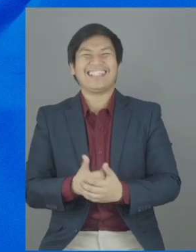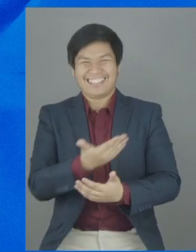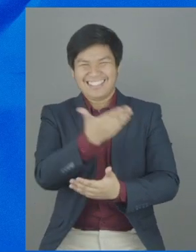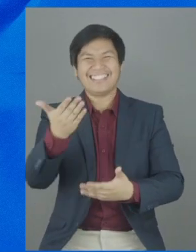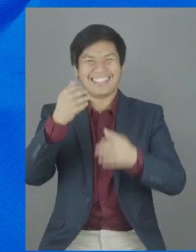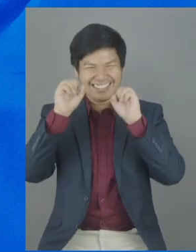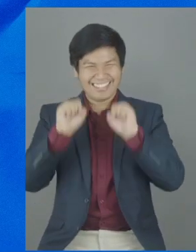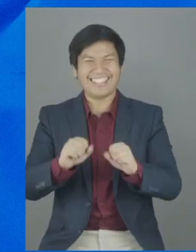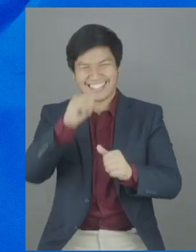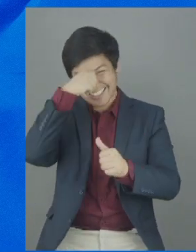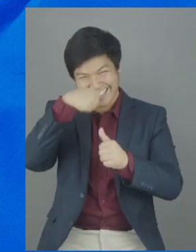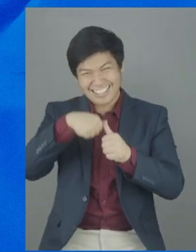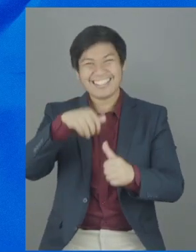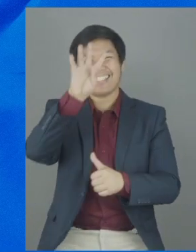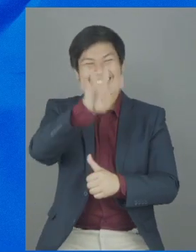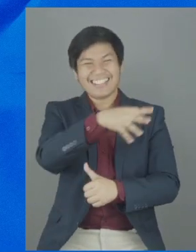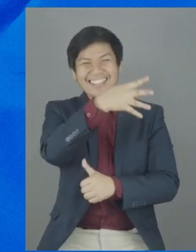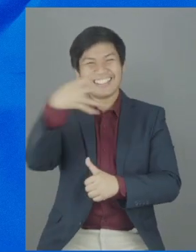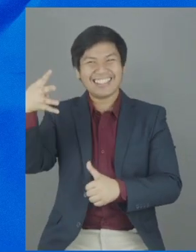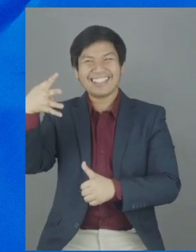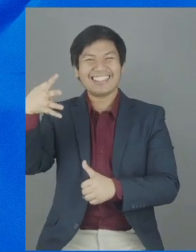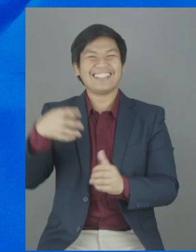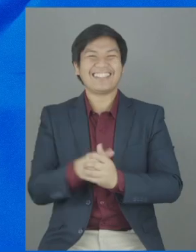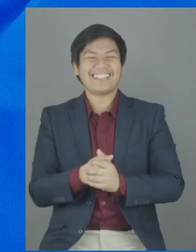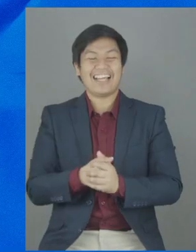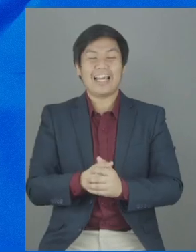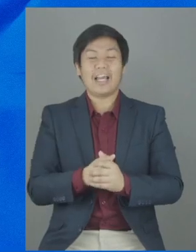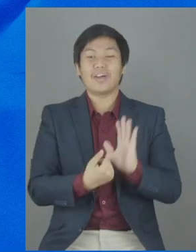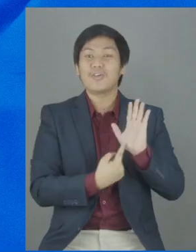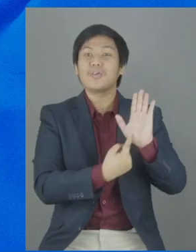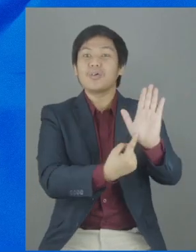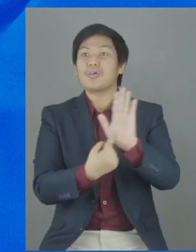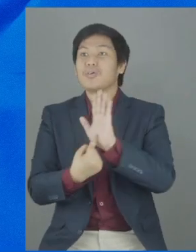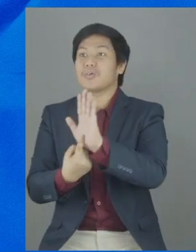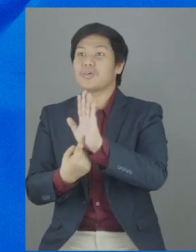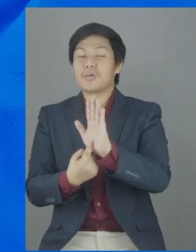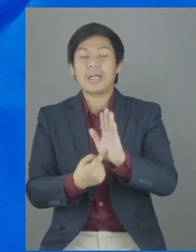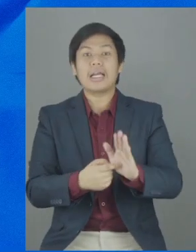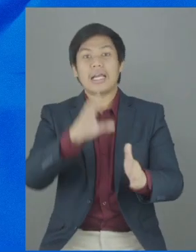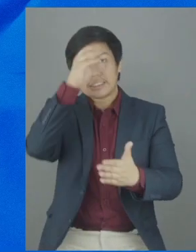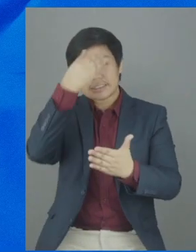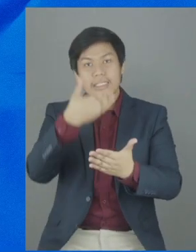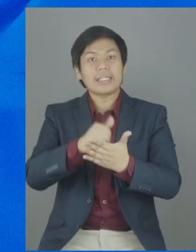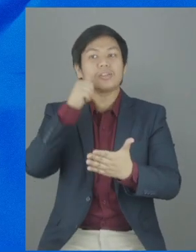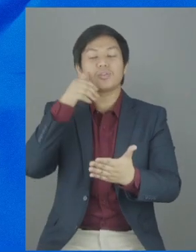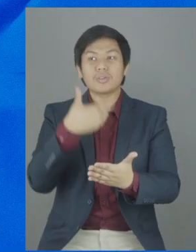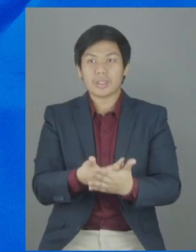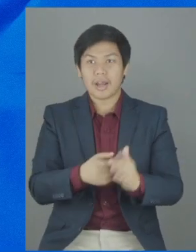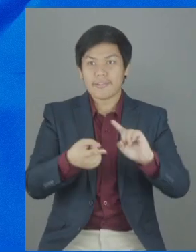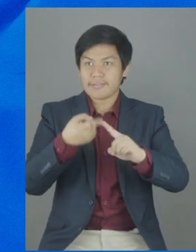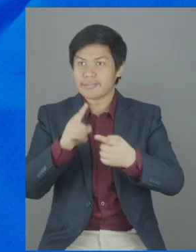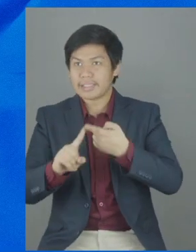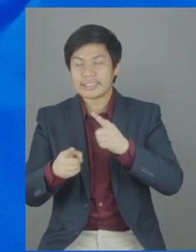please save these dates and forward it to people, your sons, daughters, your cousins, your